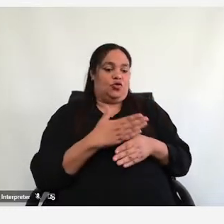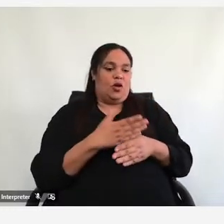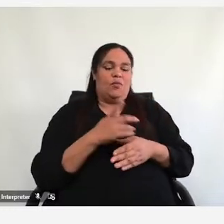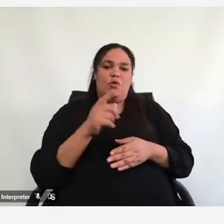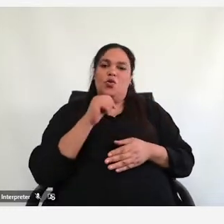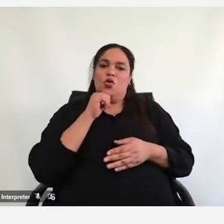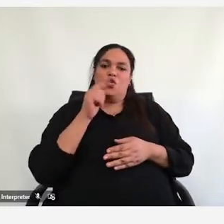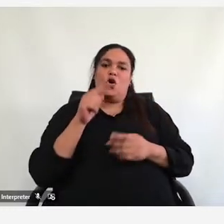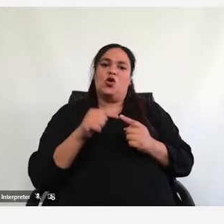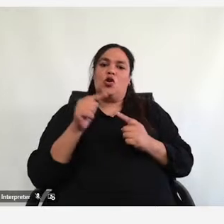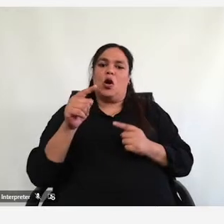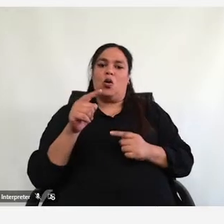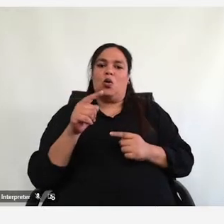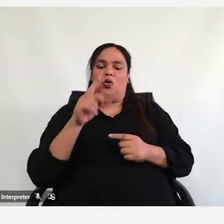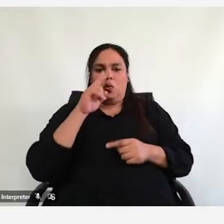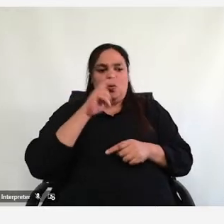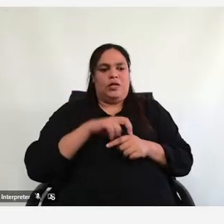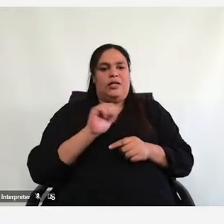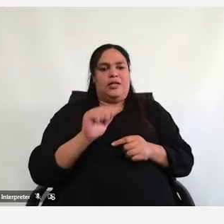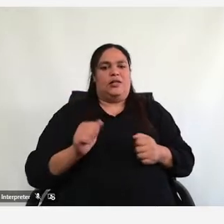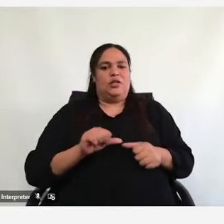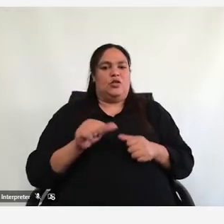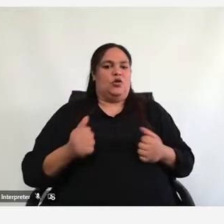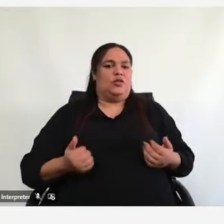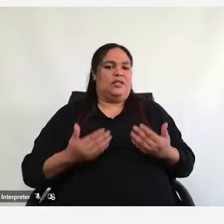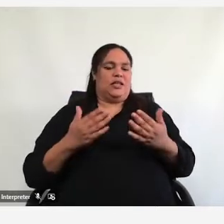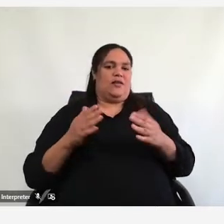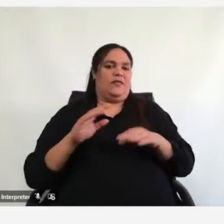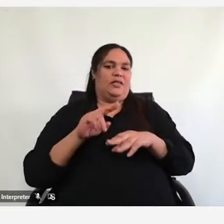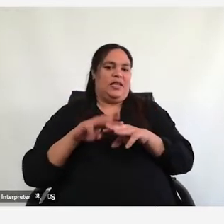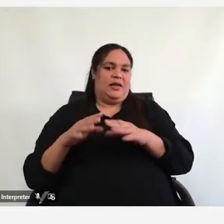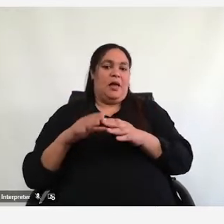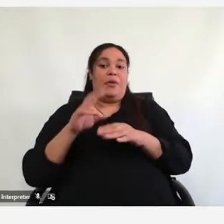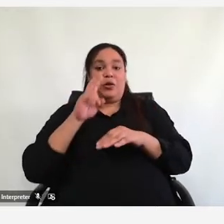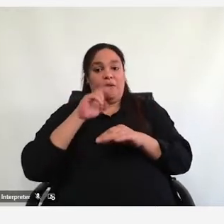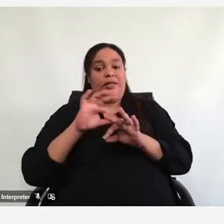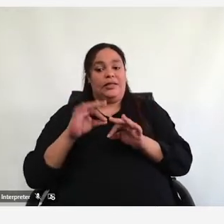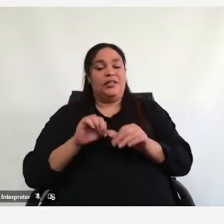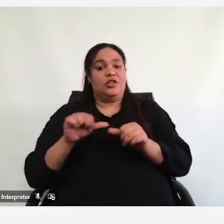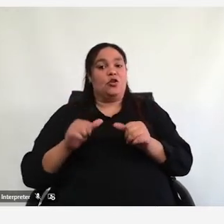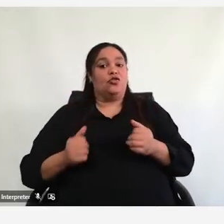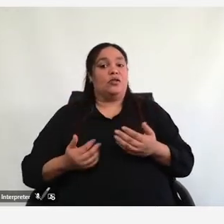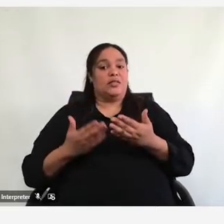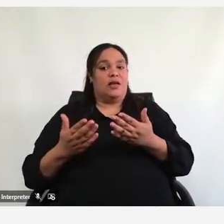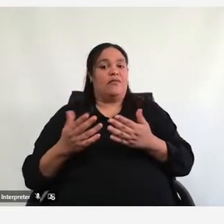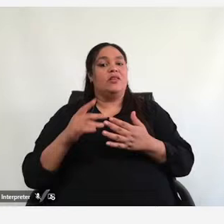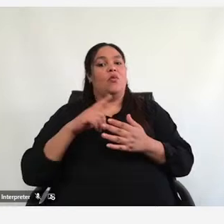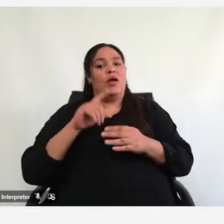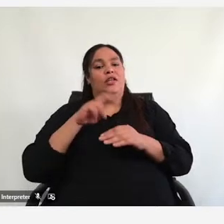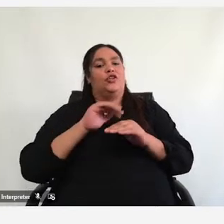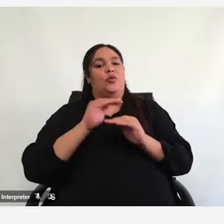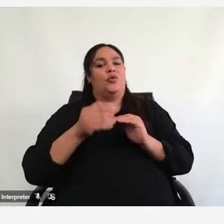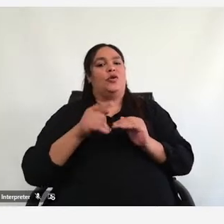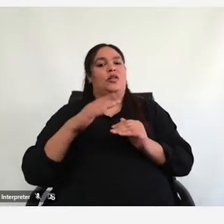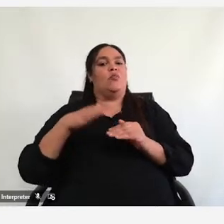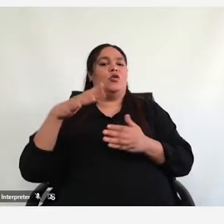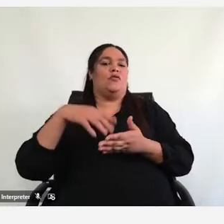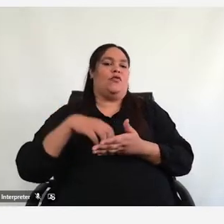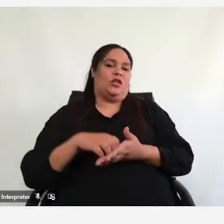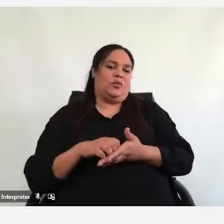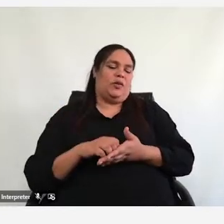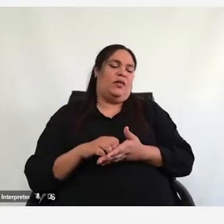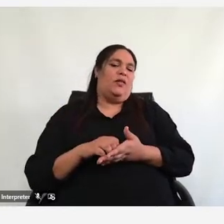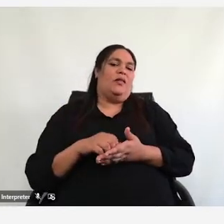necessarily going to need the social service net. But we need the social service net because we need to be able to protect the most vulnerable